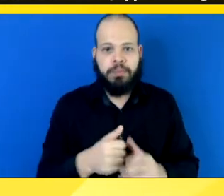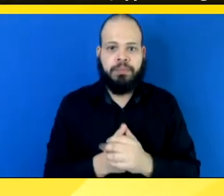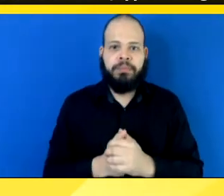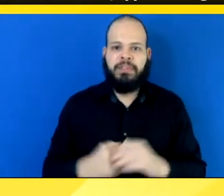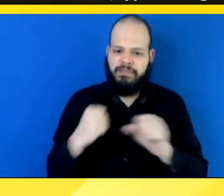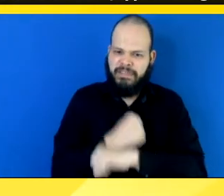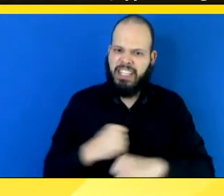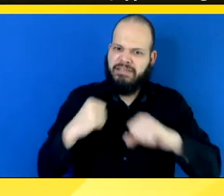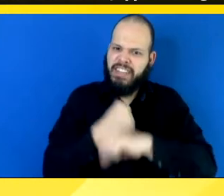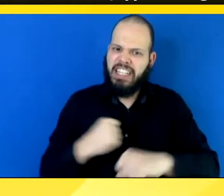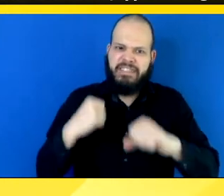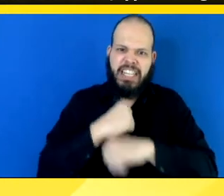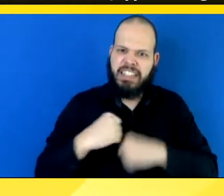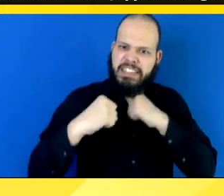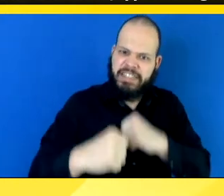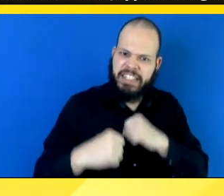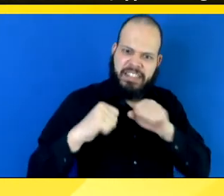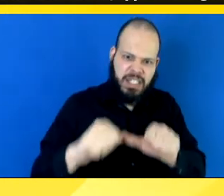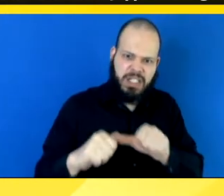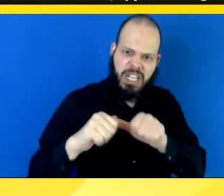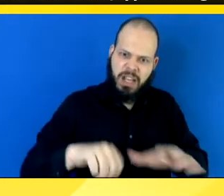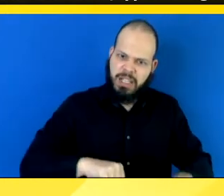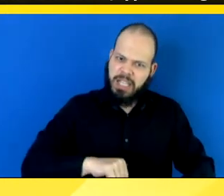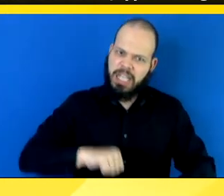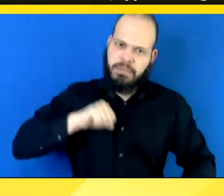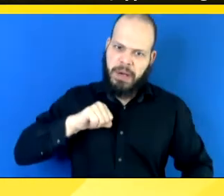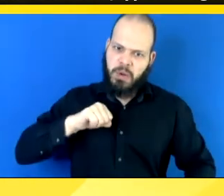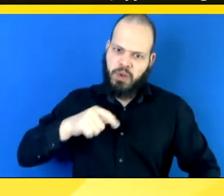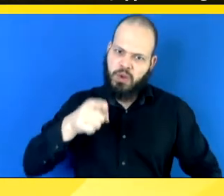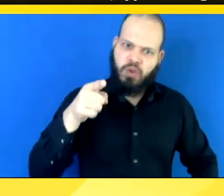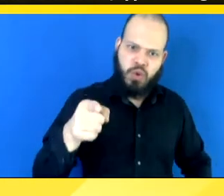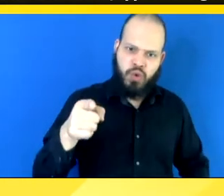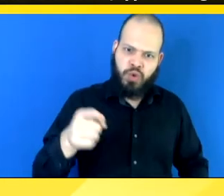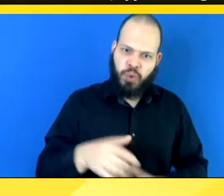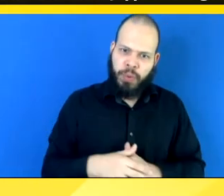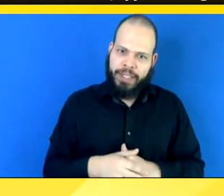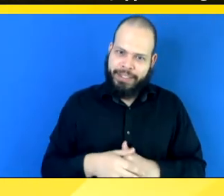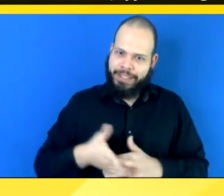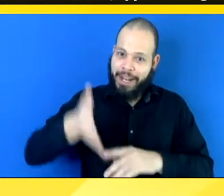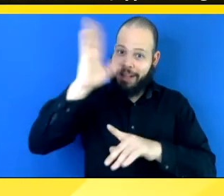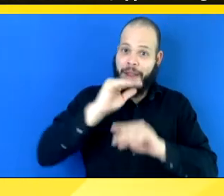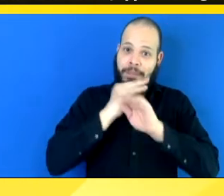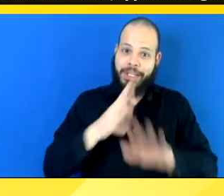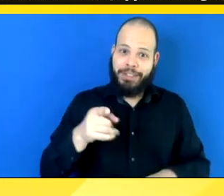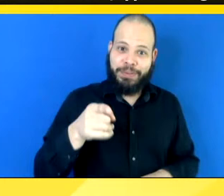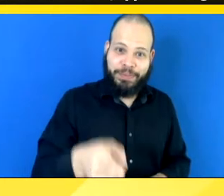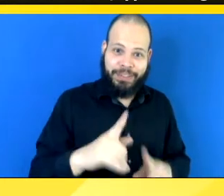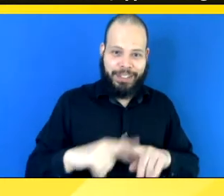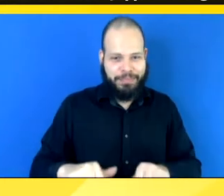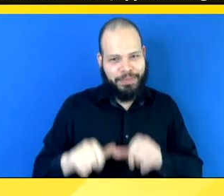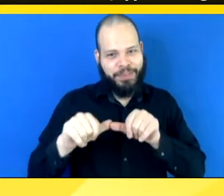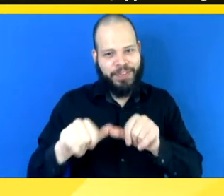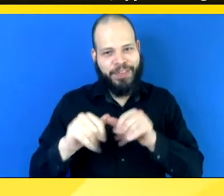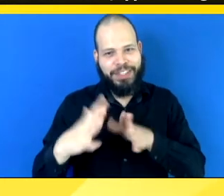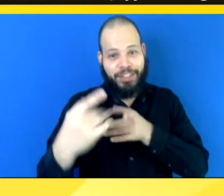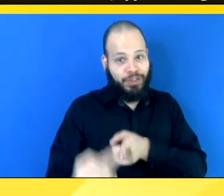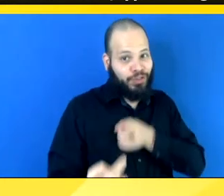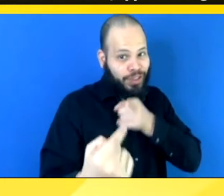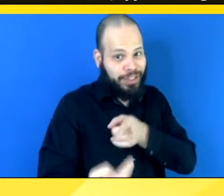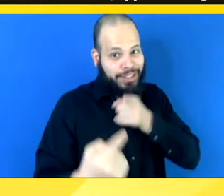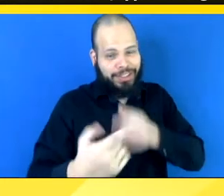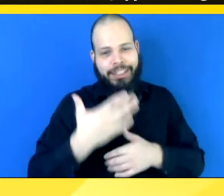So proud of you. So proud of you. God bless you and keep on with your struggle. Thanks for having me. Keep